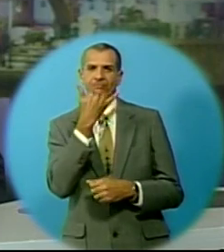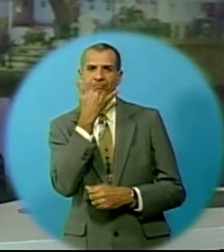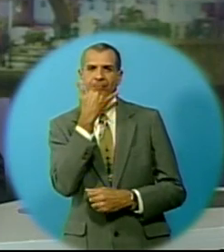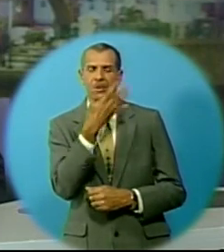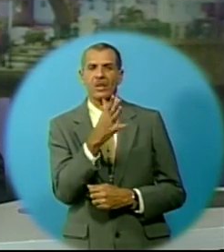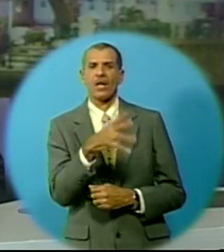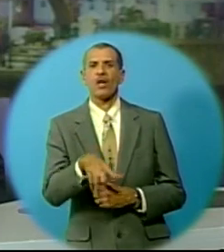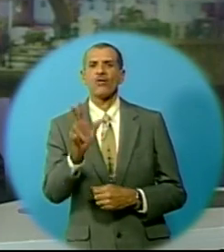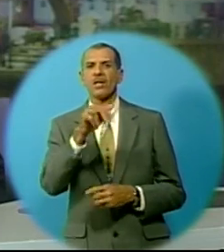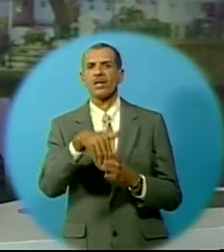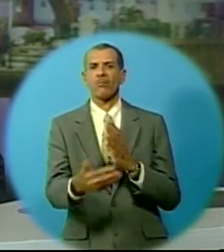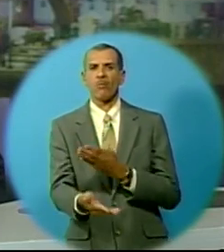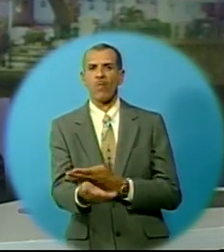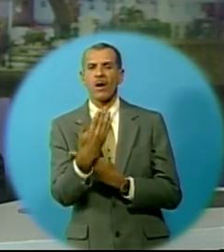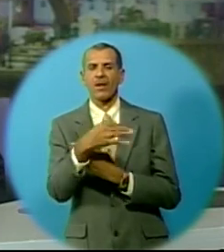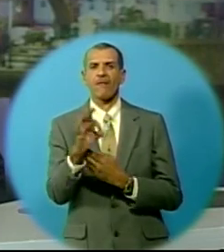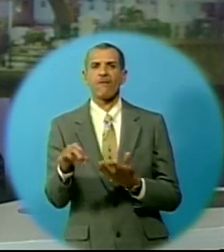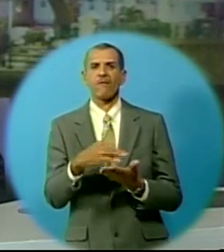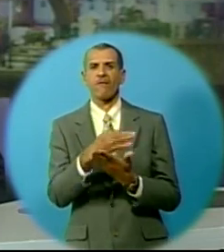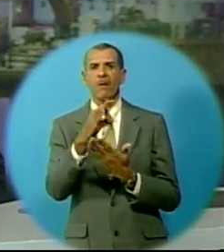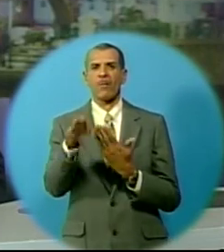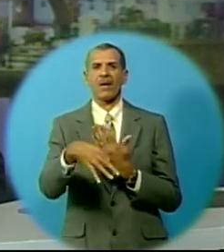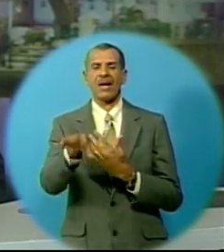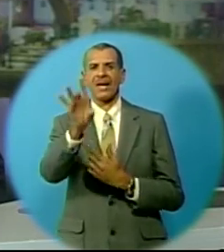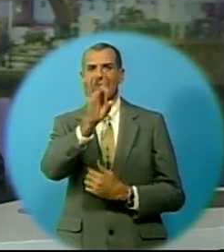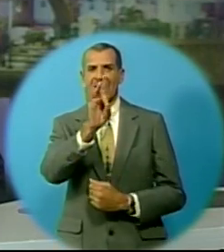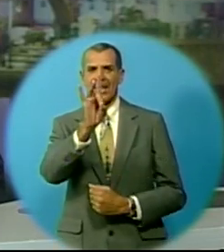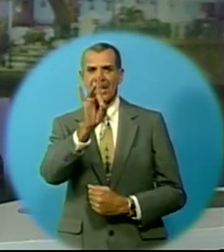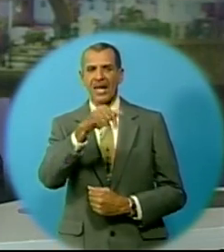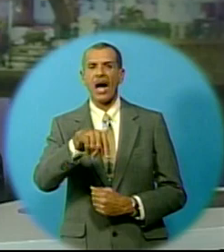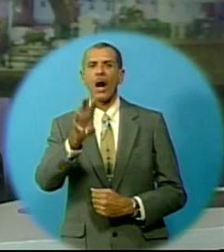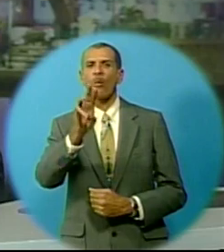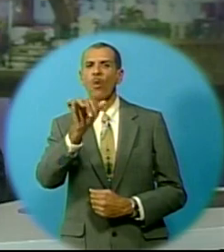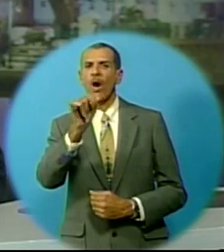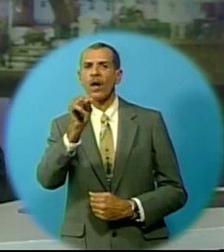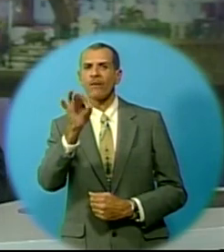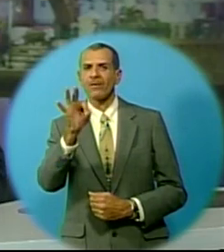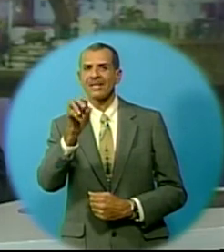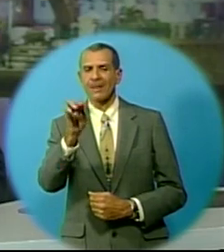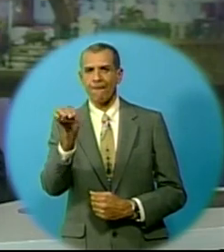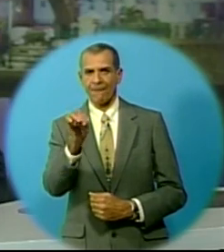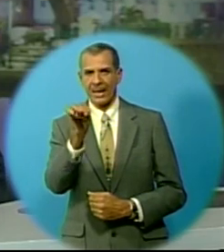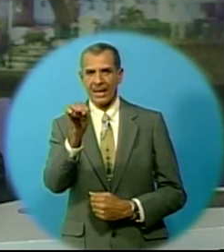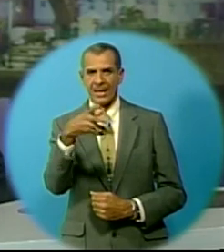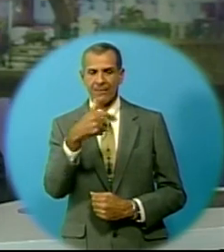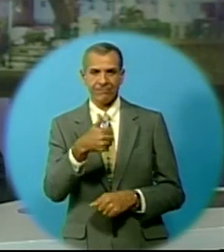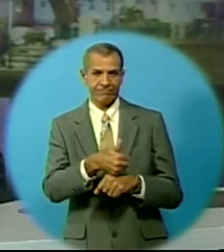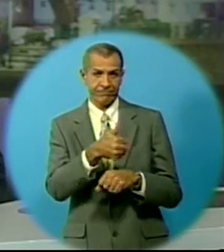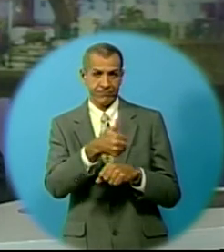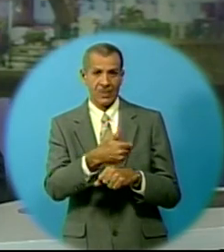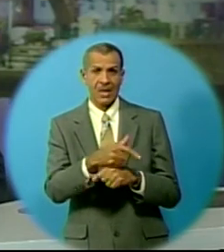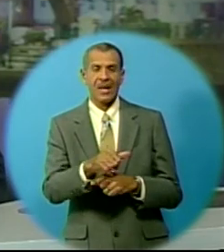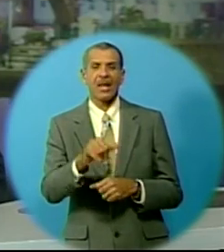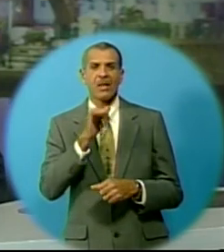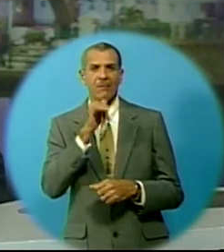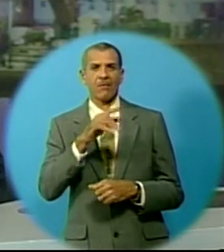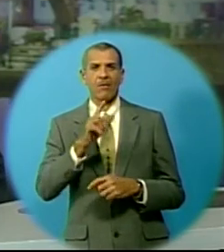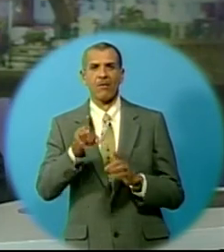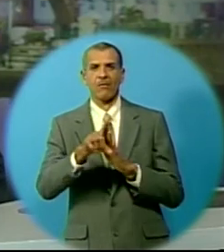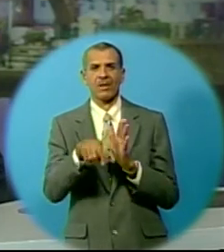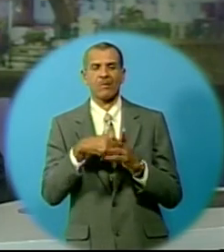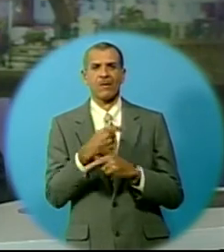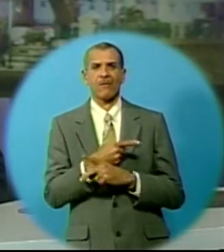about 3 in the morning on February the 8th while at Waterford, St. Michael. The charges include illegal possession of